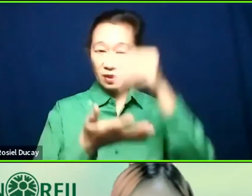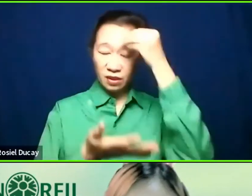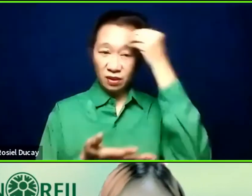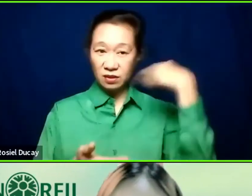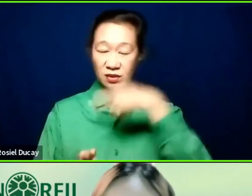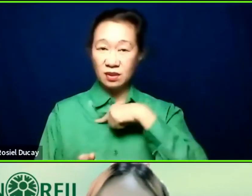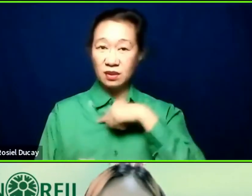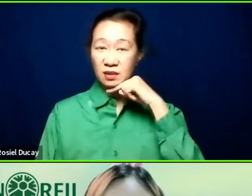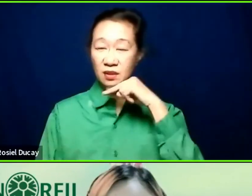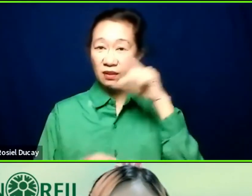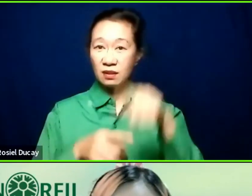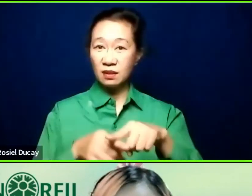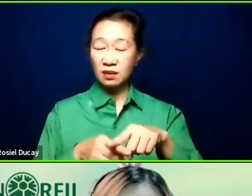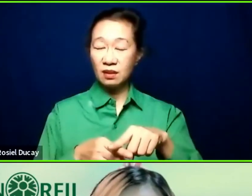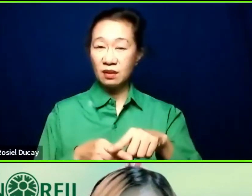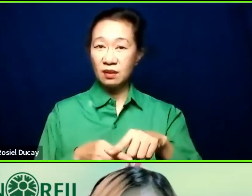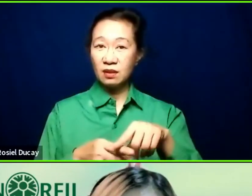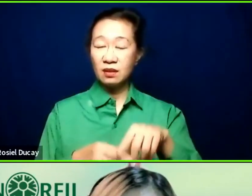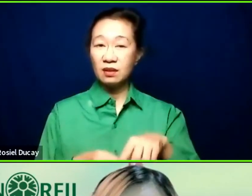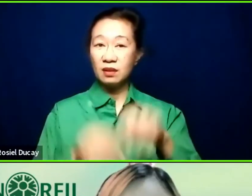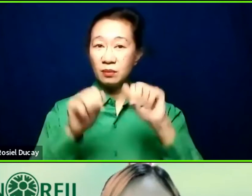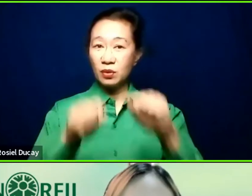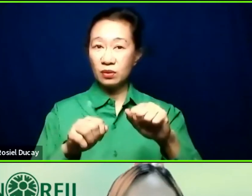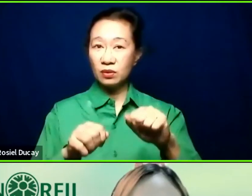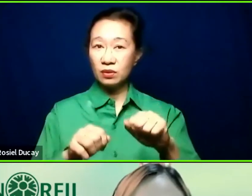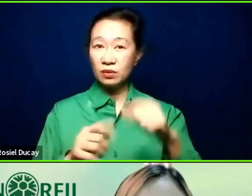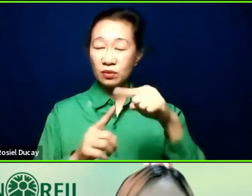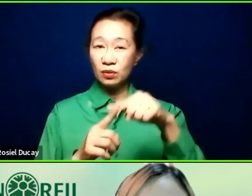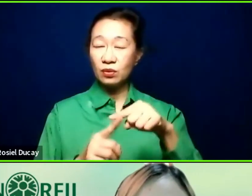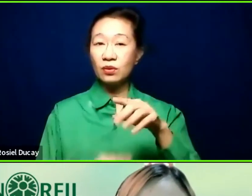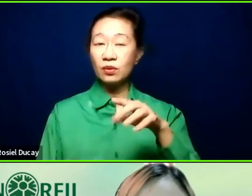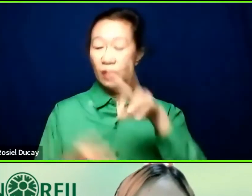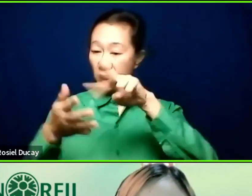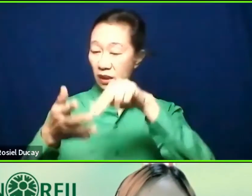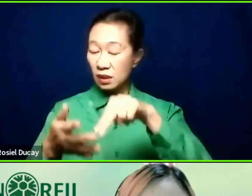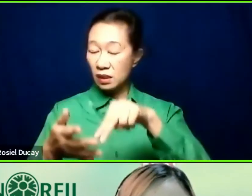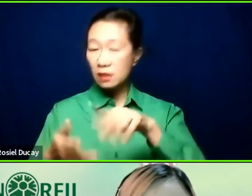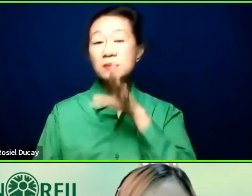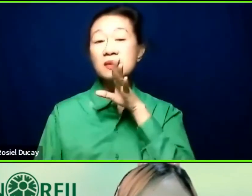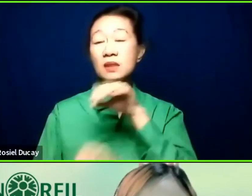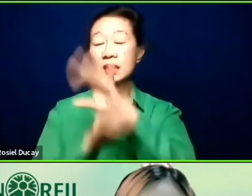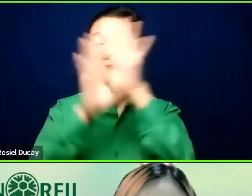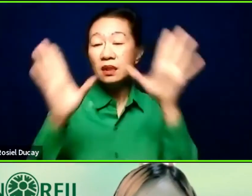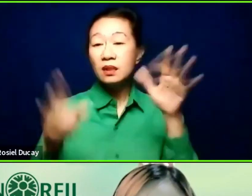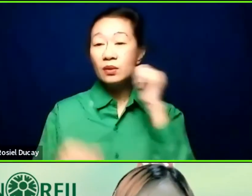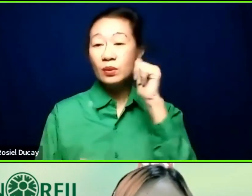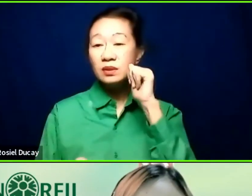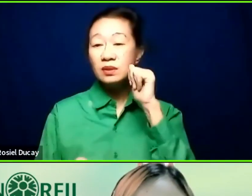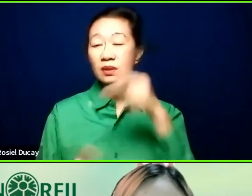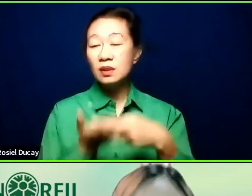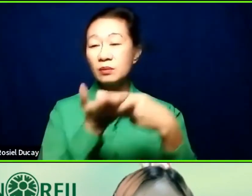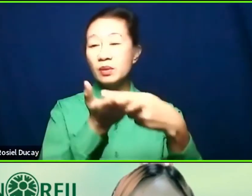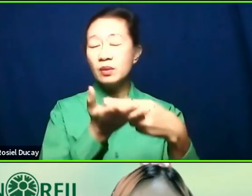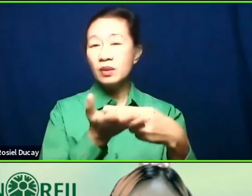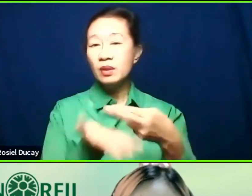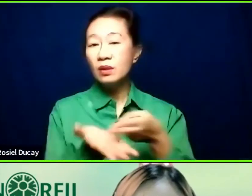not able to read or who are not able to speak clearly, we usually recommend yung tinatawag